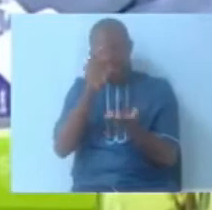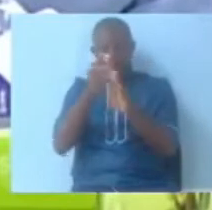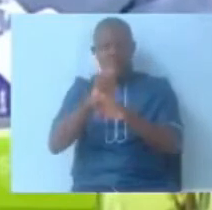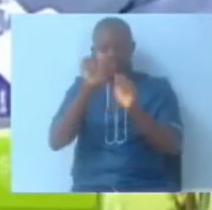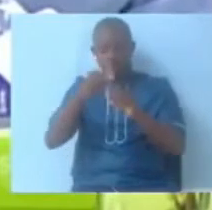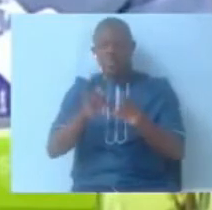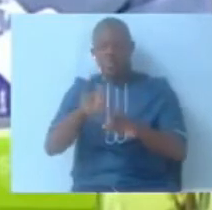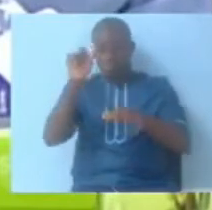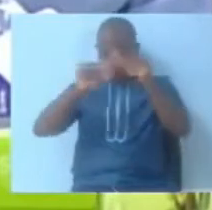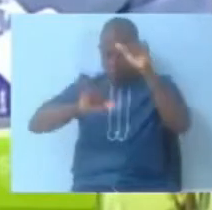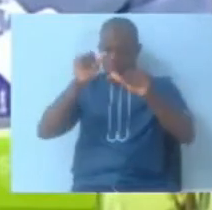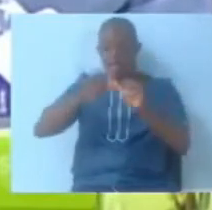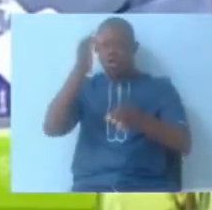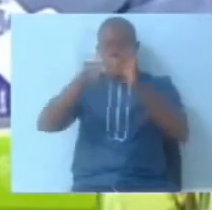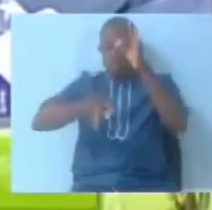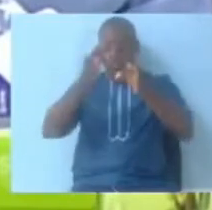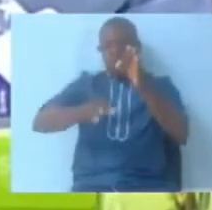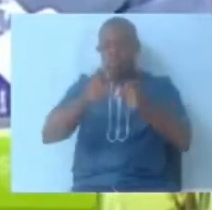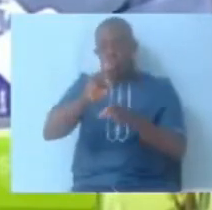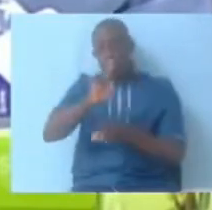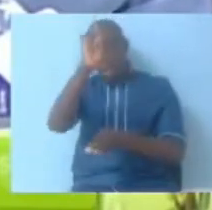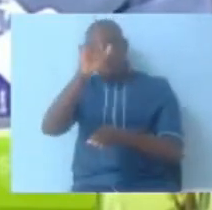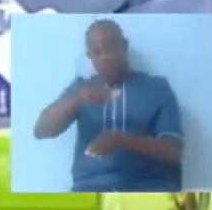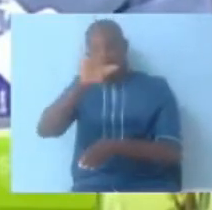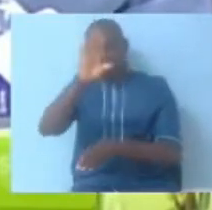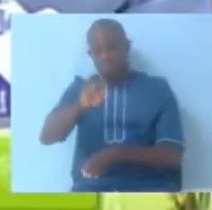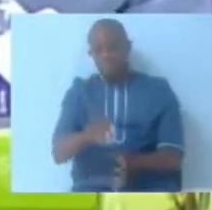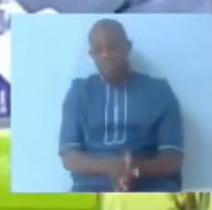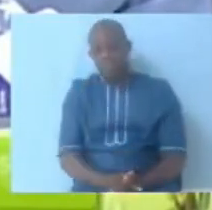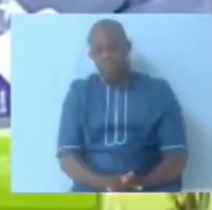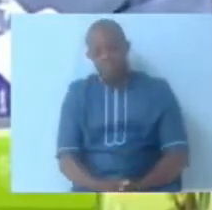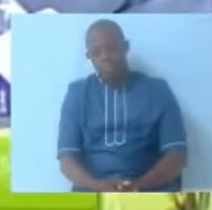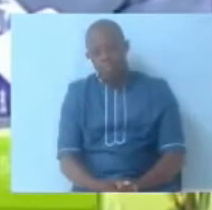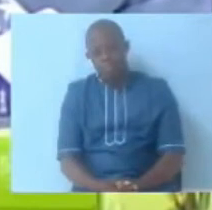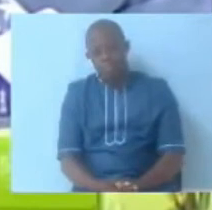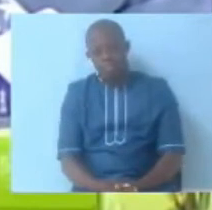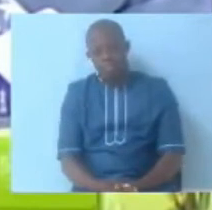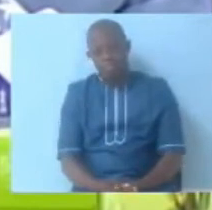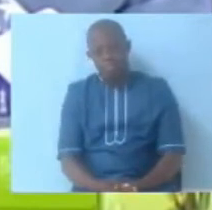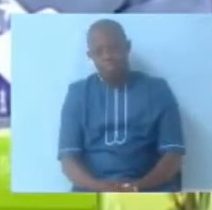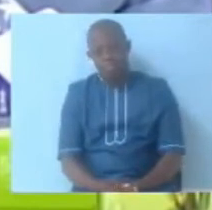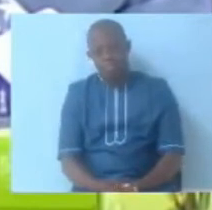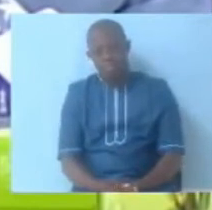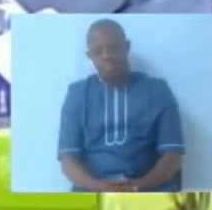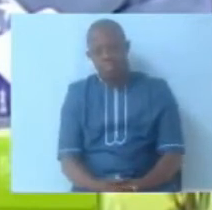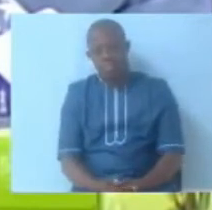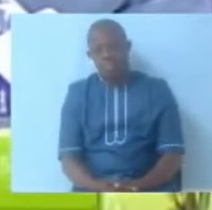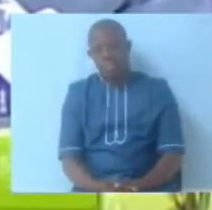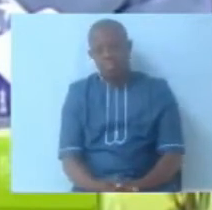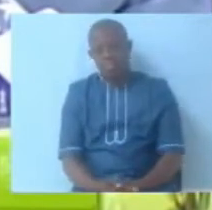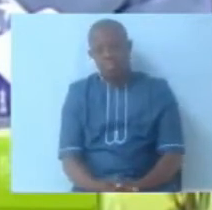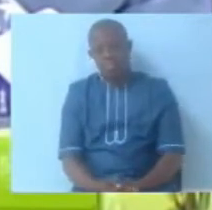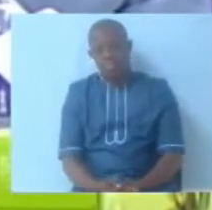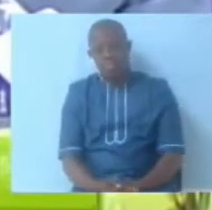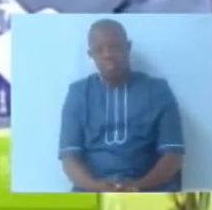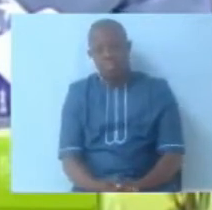kito tamandila nyaming ate mansatalla fanambe ebo kito tamandila wole nyama woto isi haklotuo tukunguluto